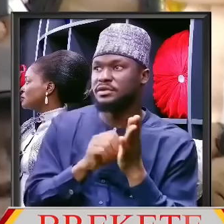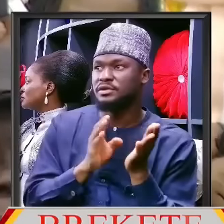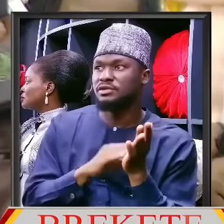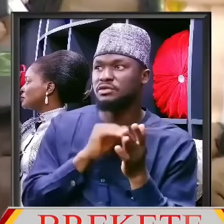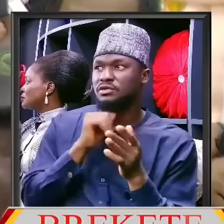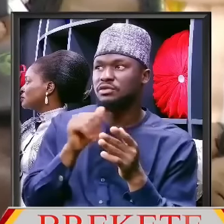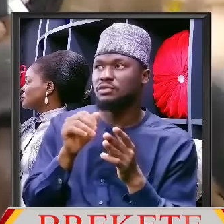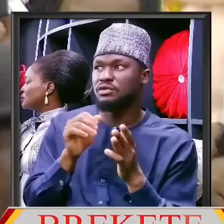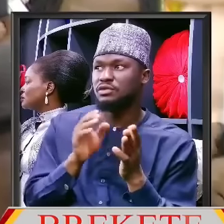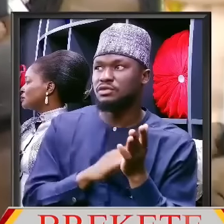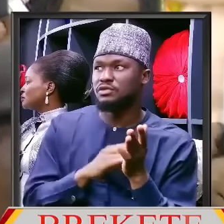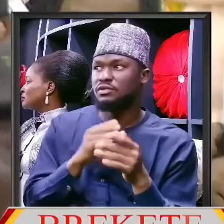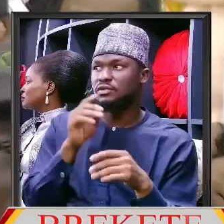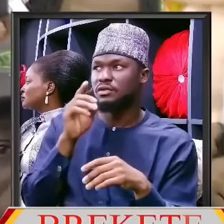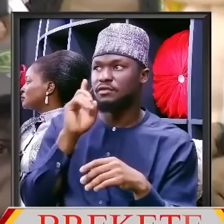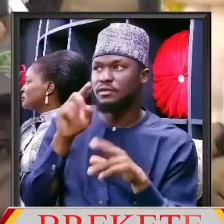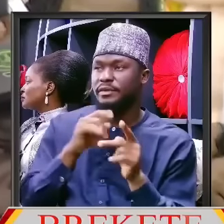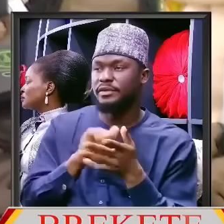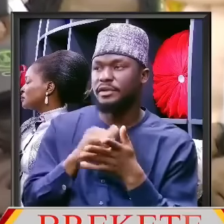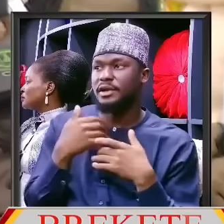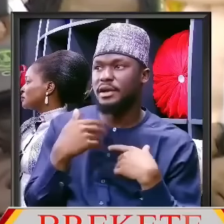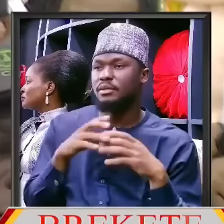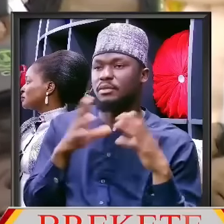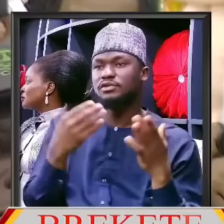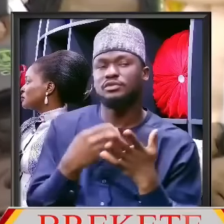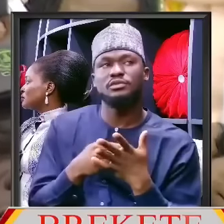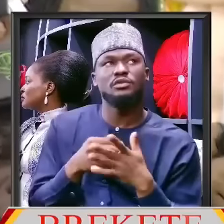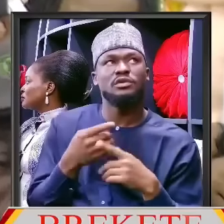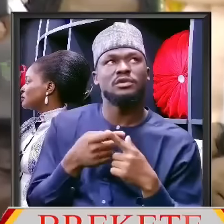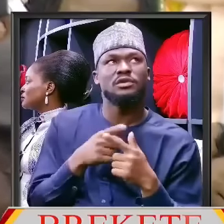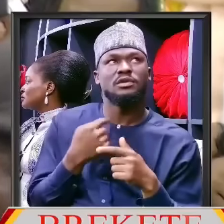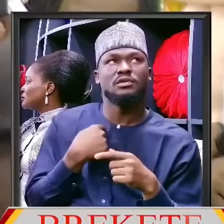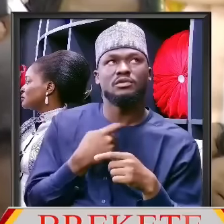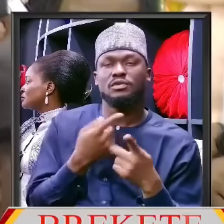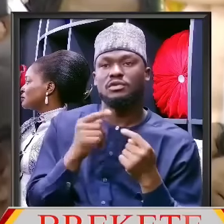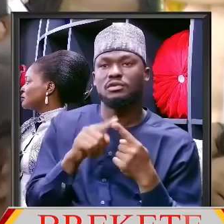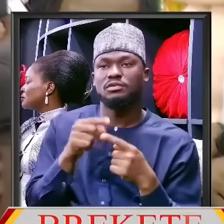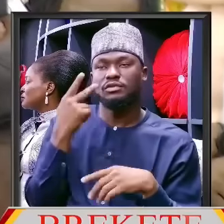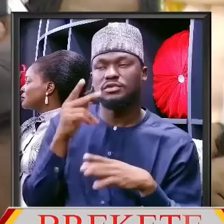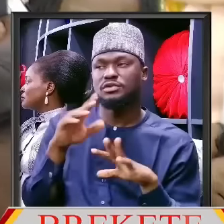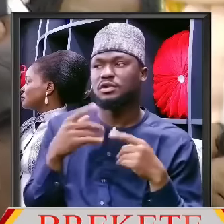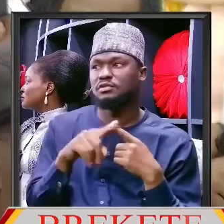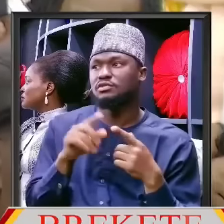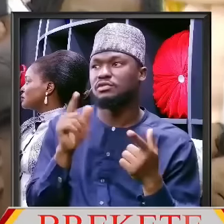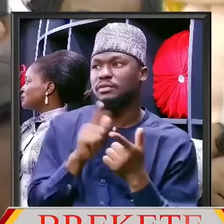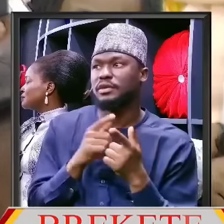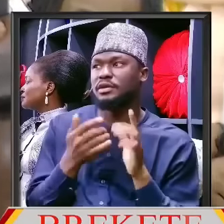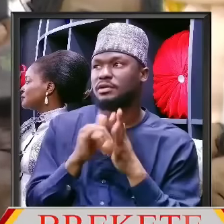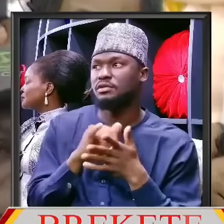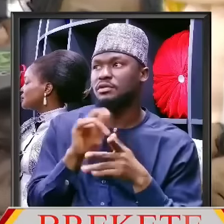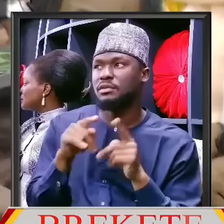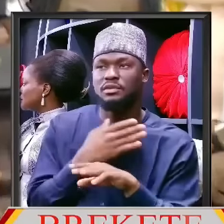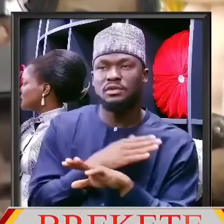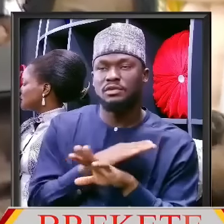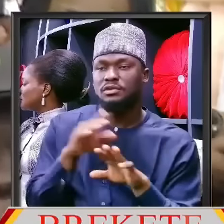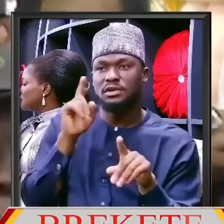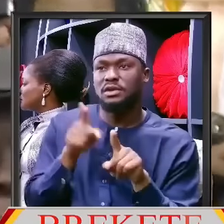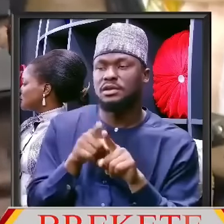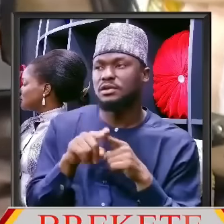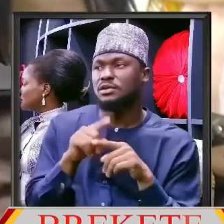for people where get plenty money. So, we come, they try how to reach these people. They no agree answer